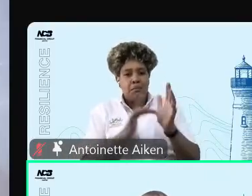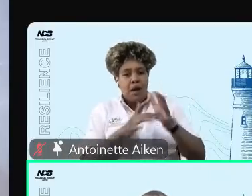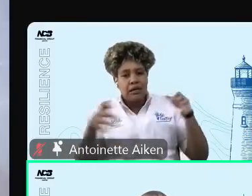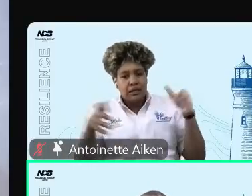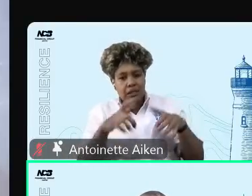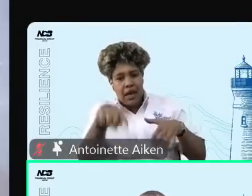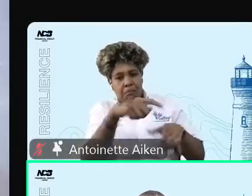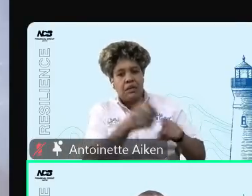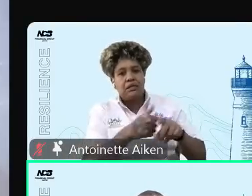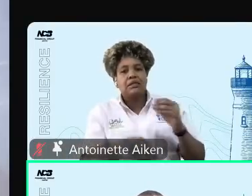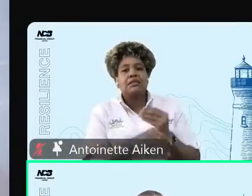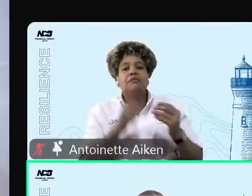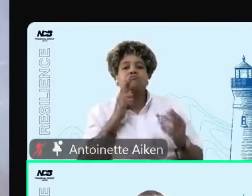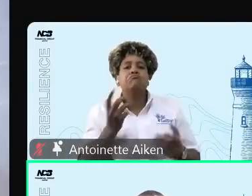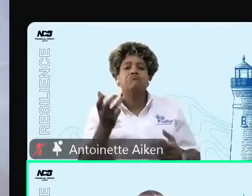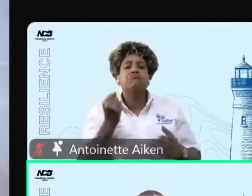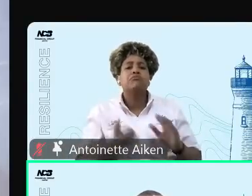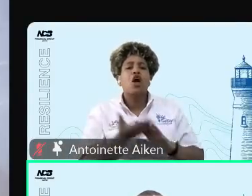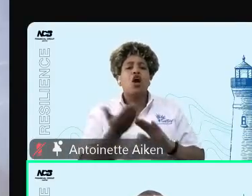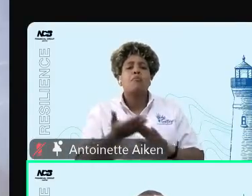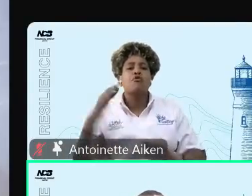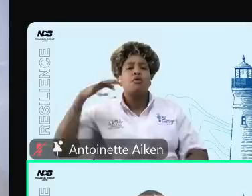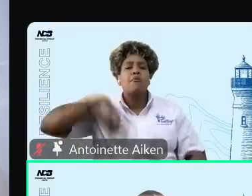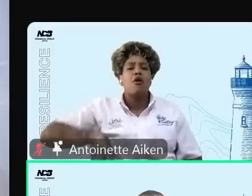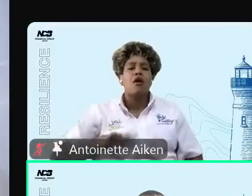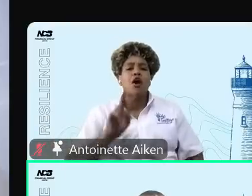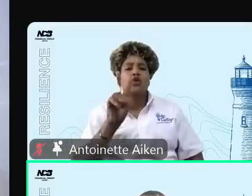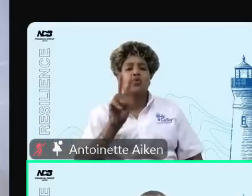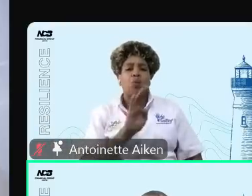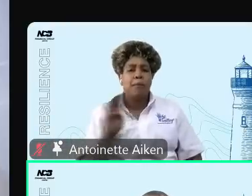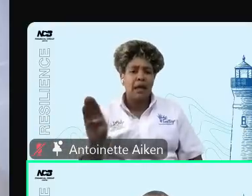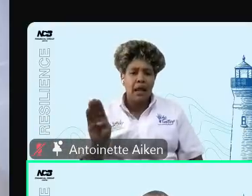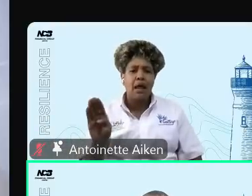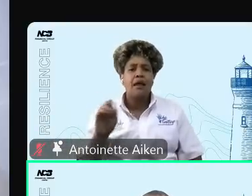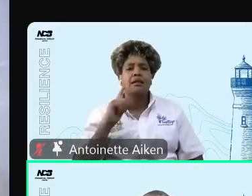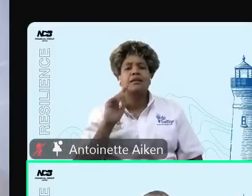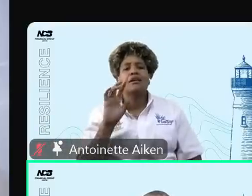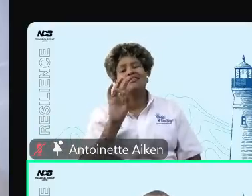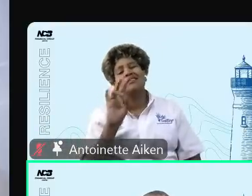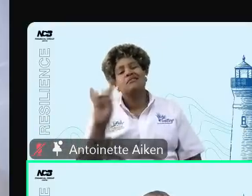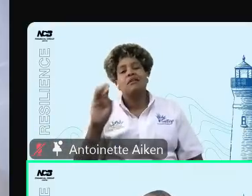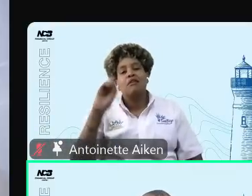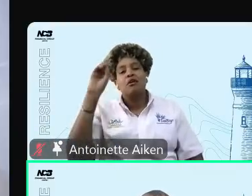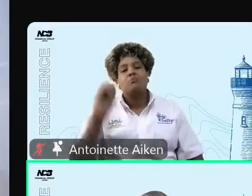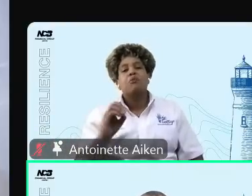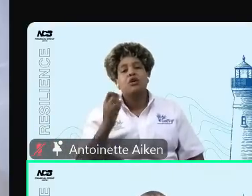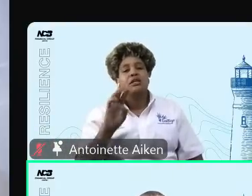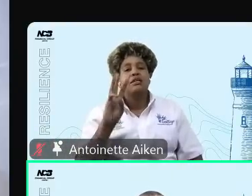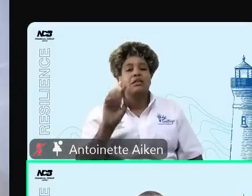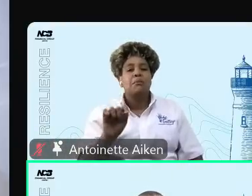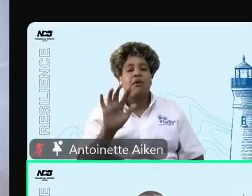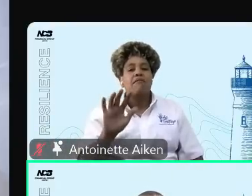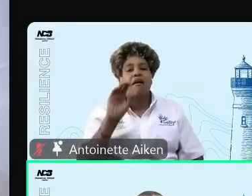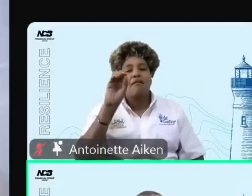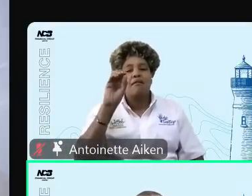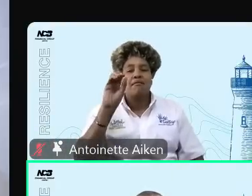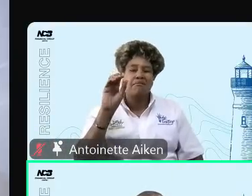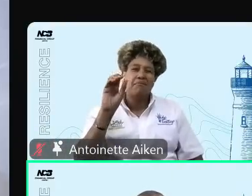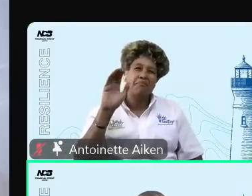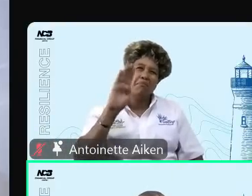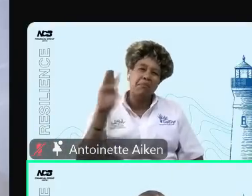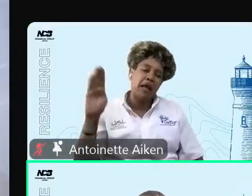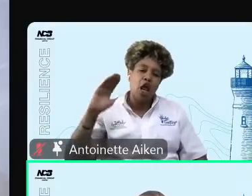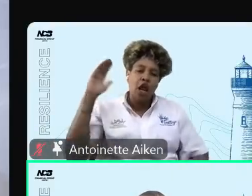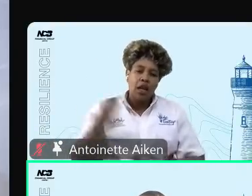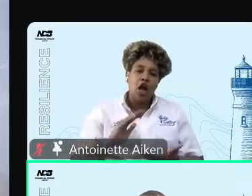segment generated operating profit of 2 billion, a 77% or 6.5 billion decline compared